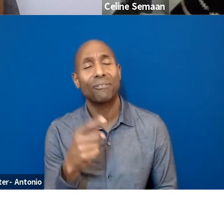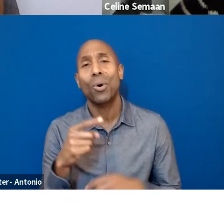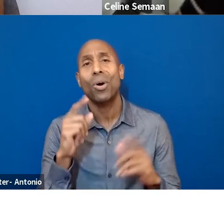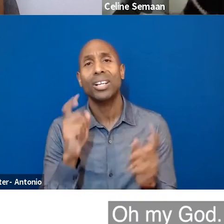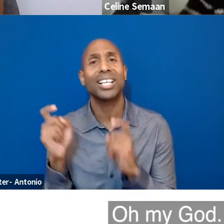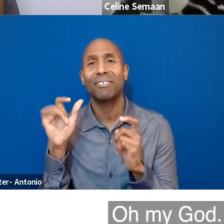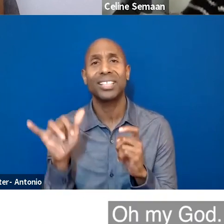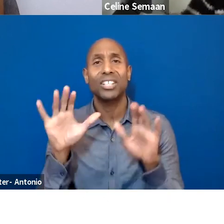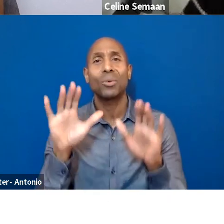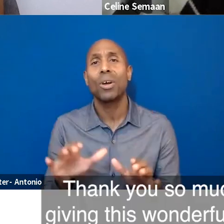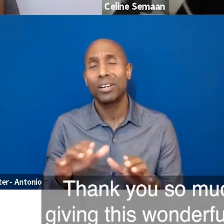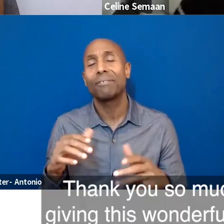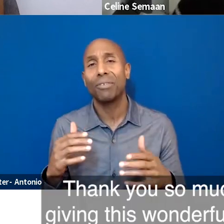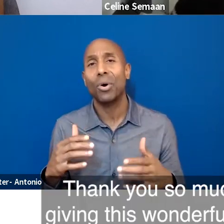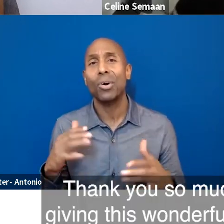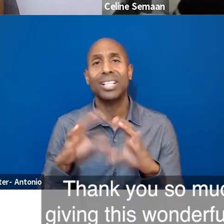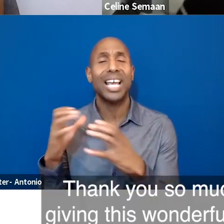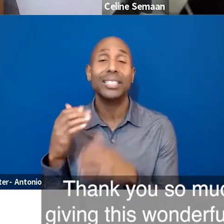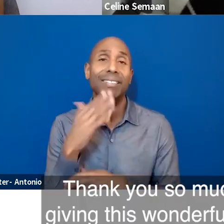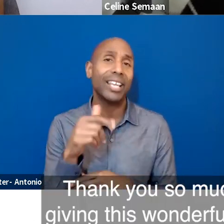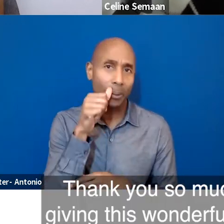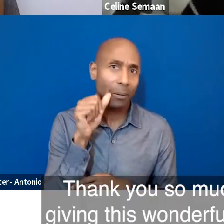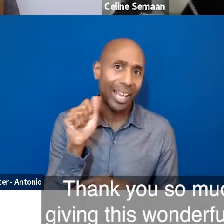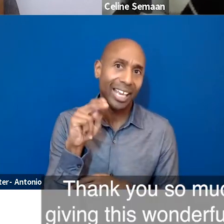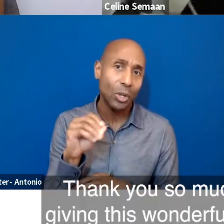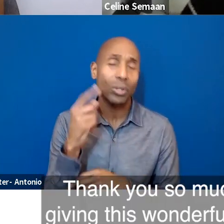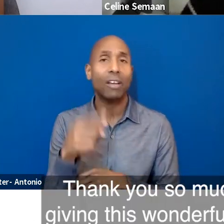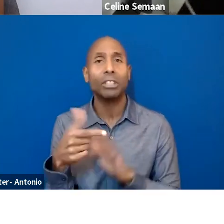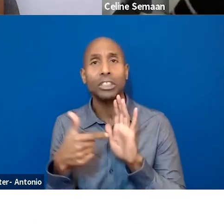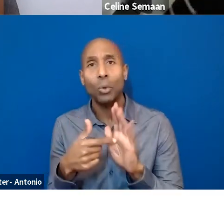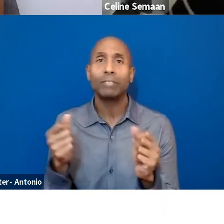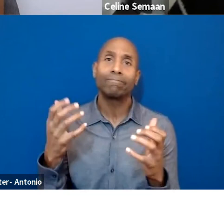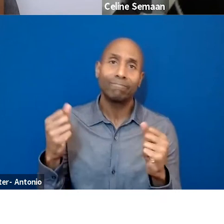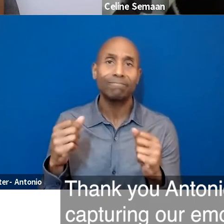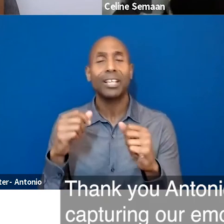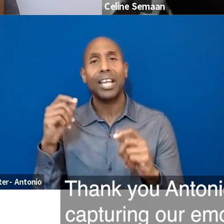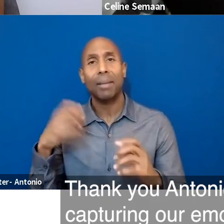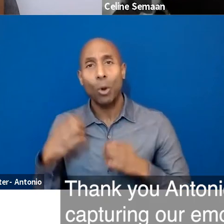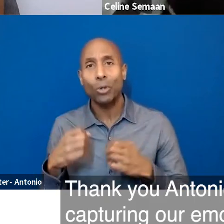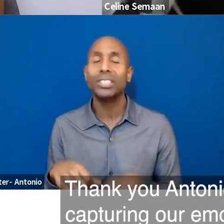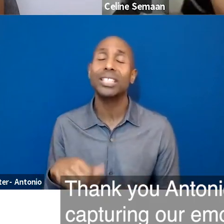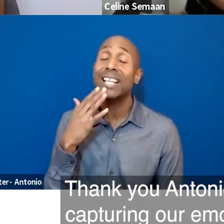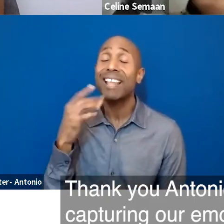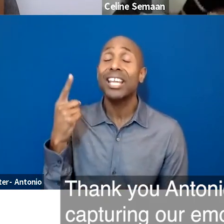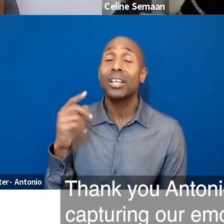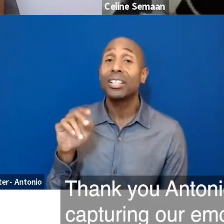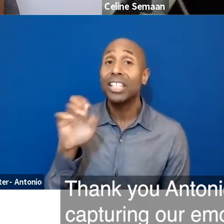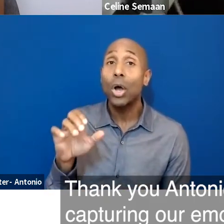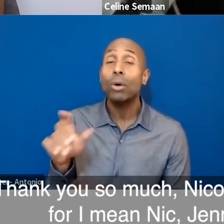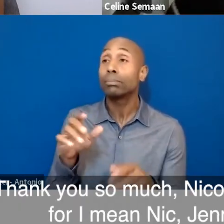me. Oh my God, Minh-Ha, thank you so much for giving this wonderful class. Thank you, Antonio, for capturing